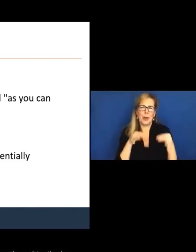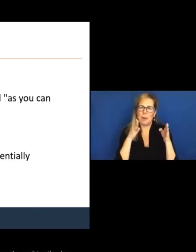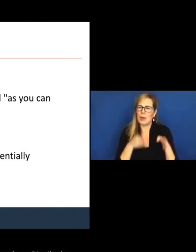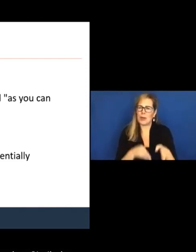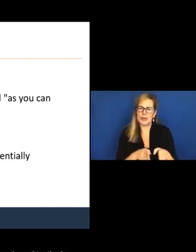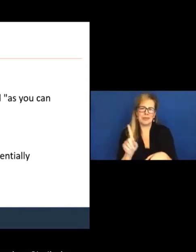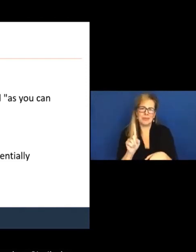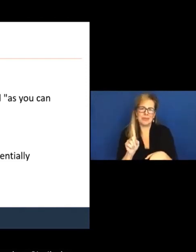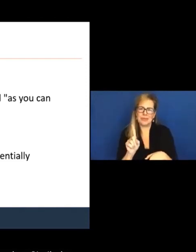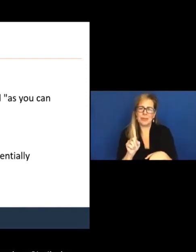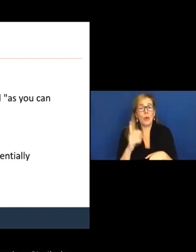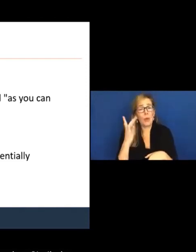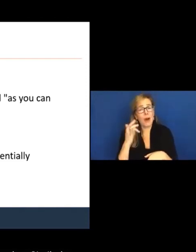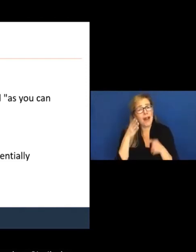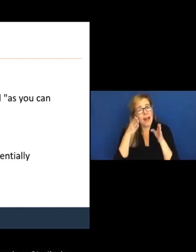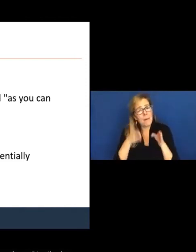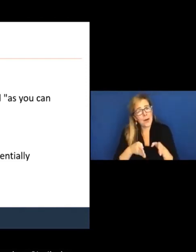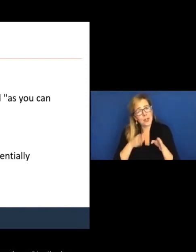other.